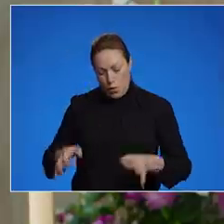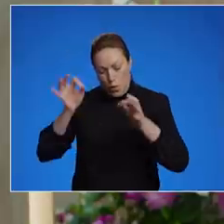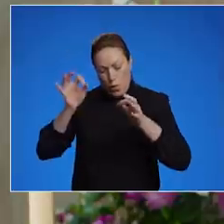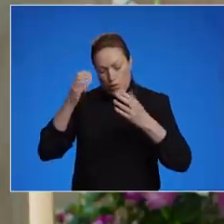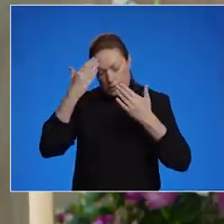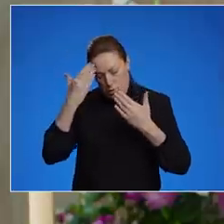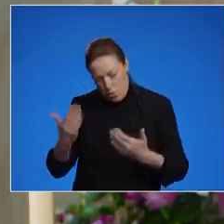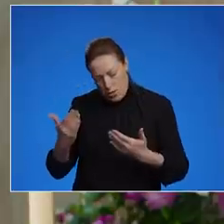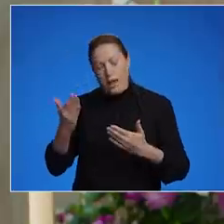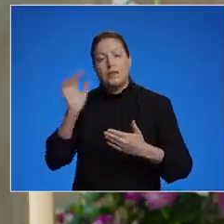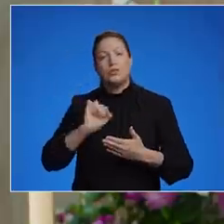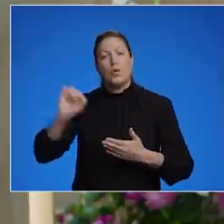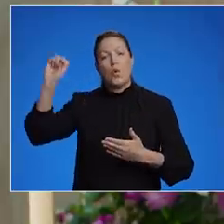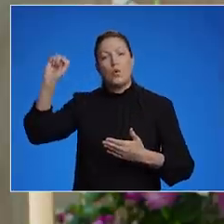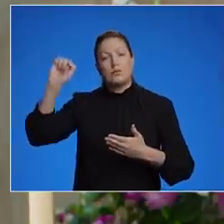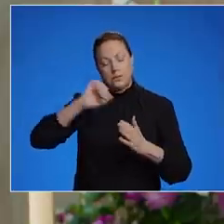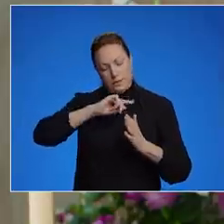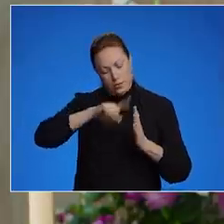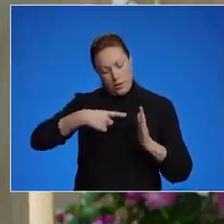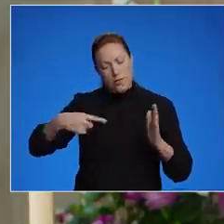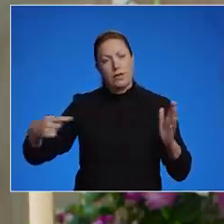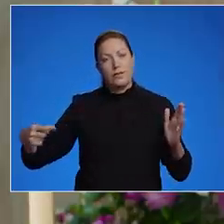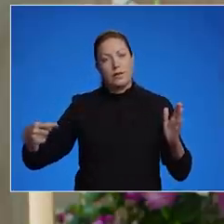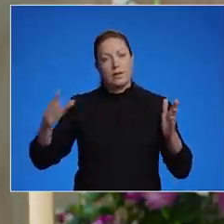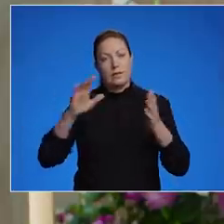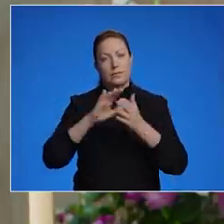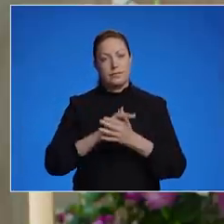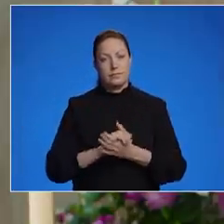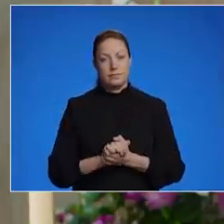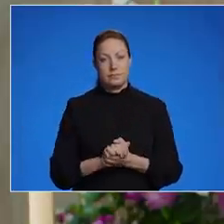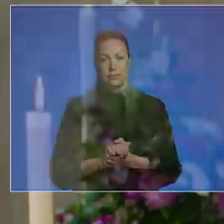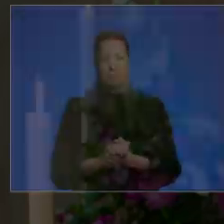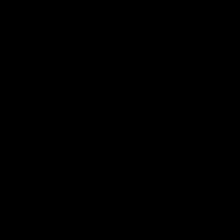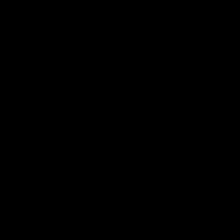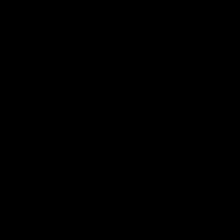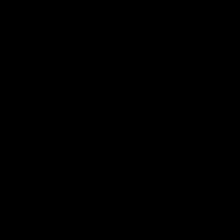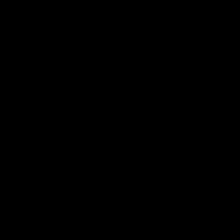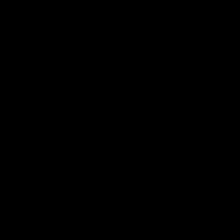All glory and honour is yours Forever and ever